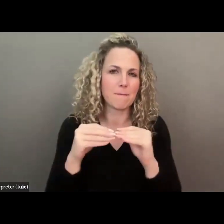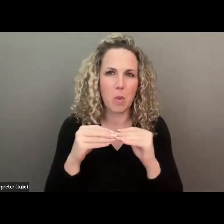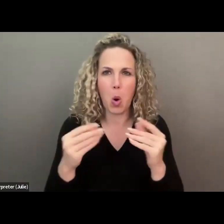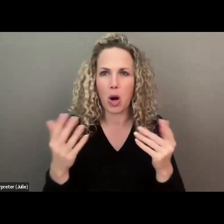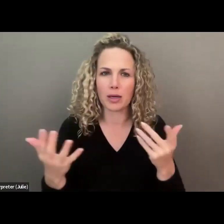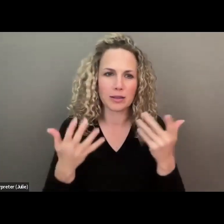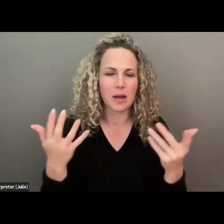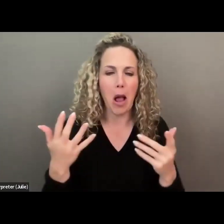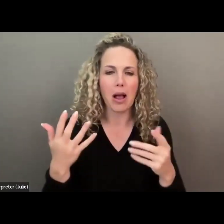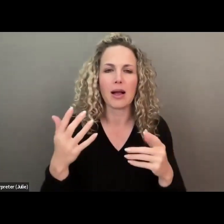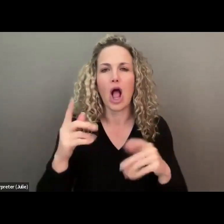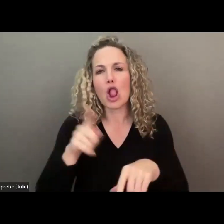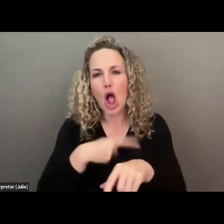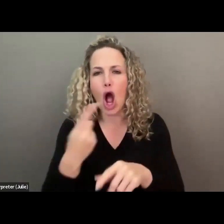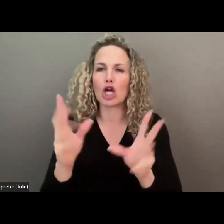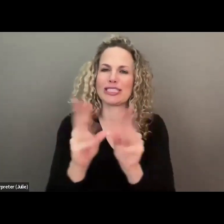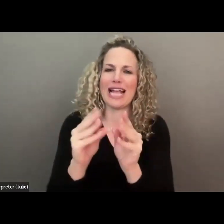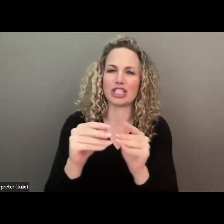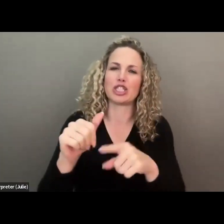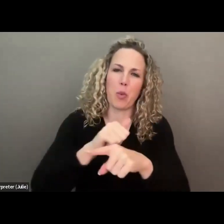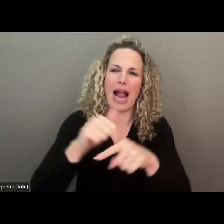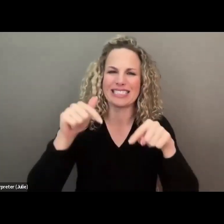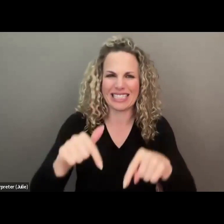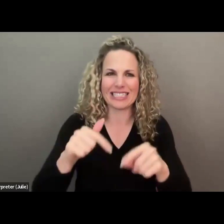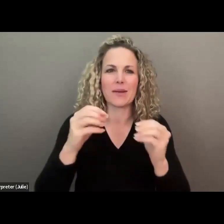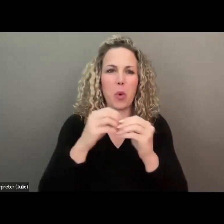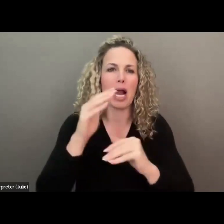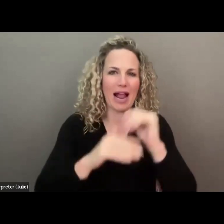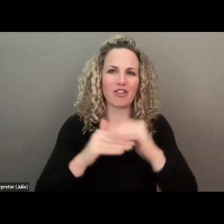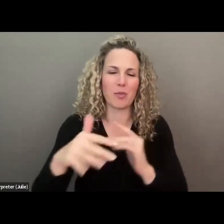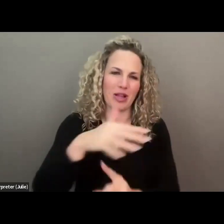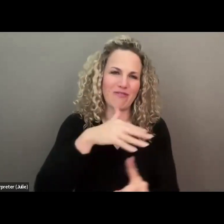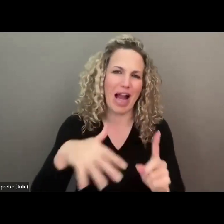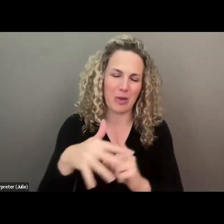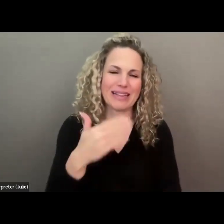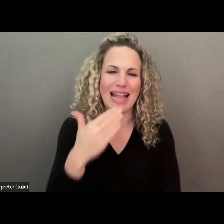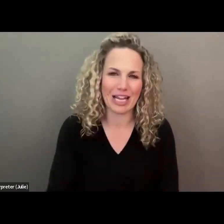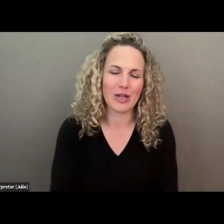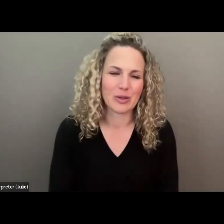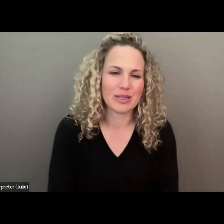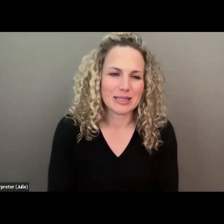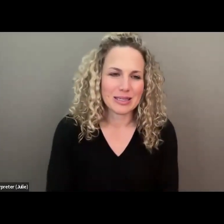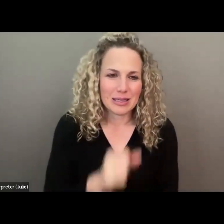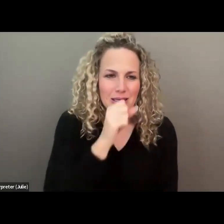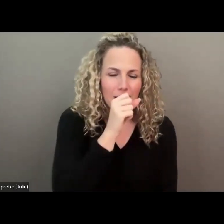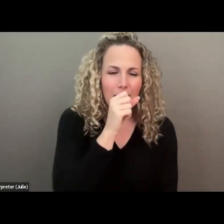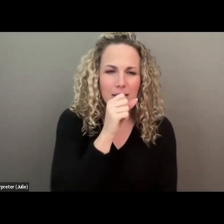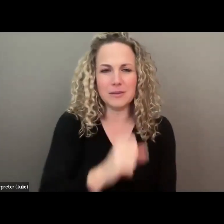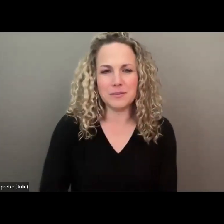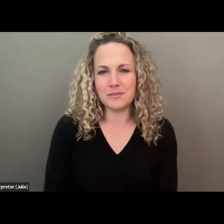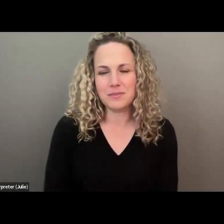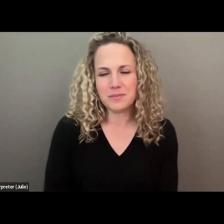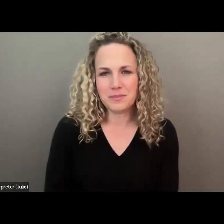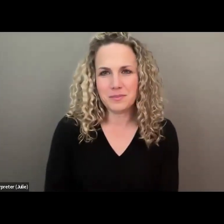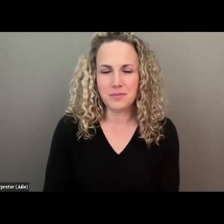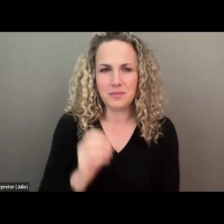a longer session practicing these things in a kind of a comfortable environment. So thank you. All right. Rhonda,